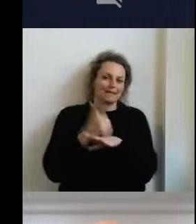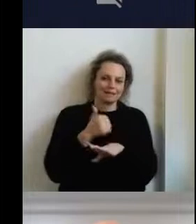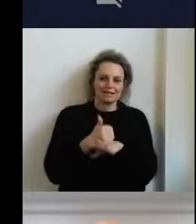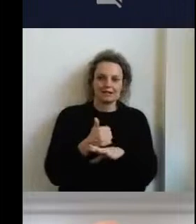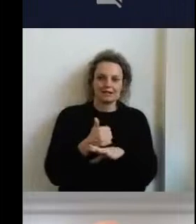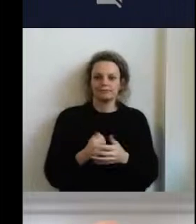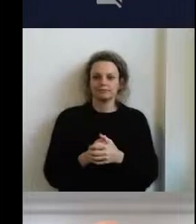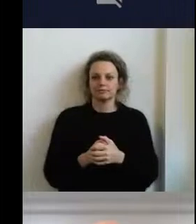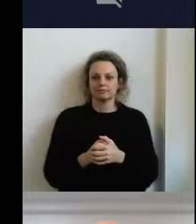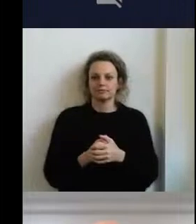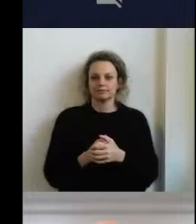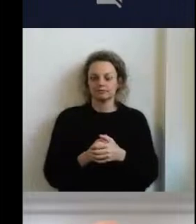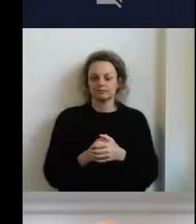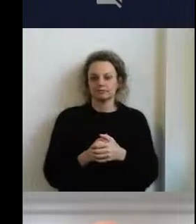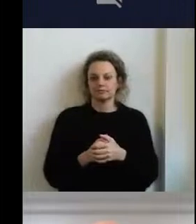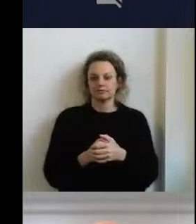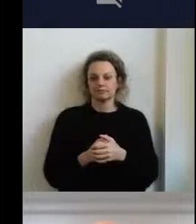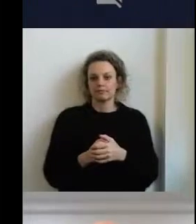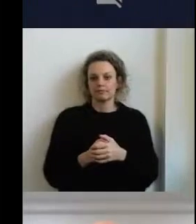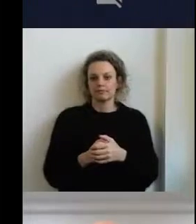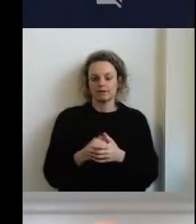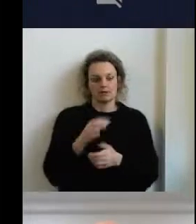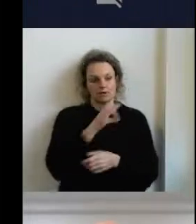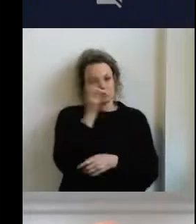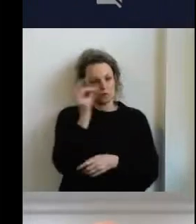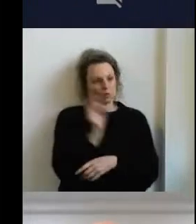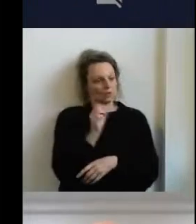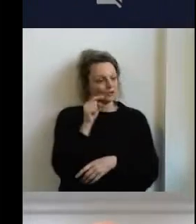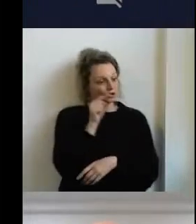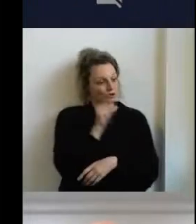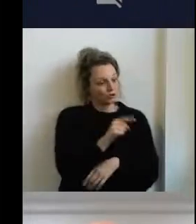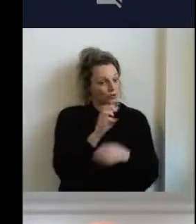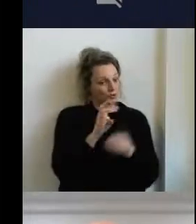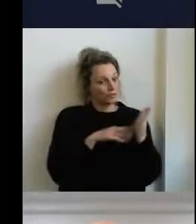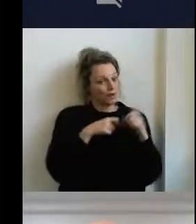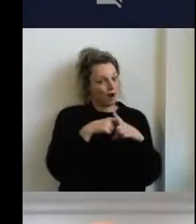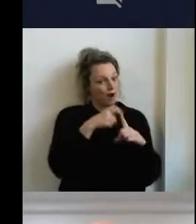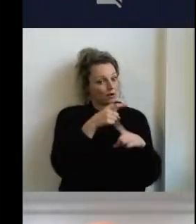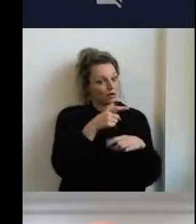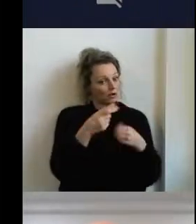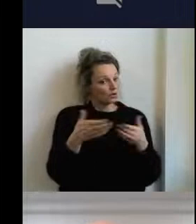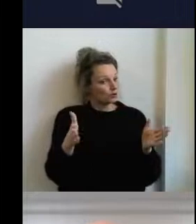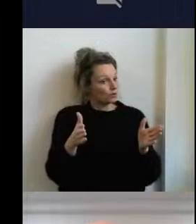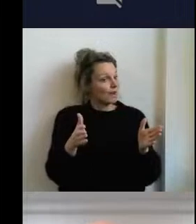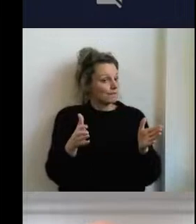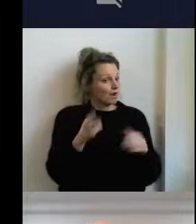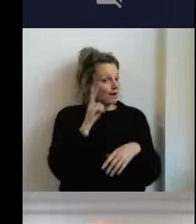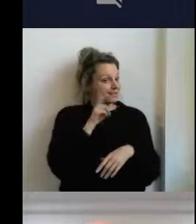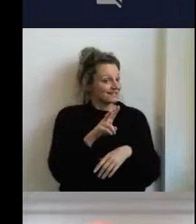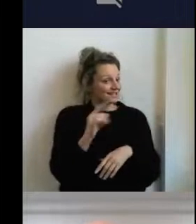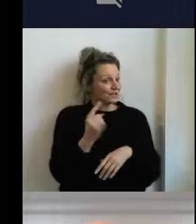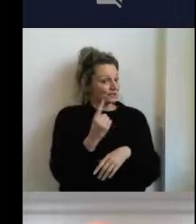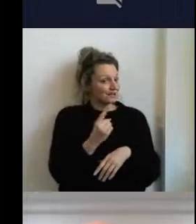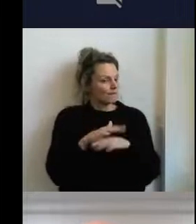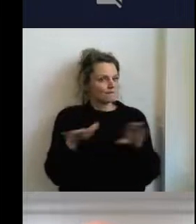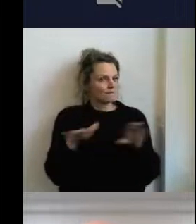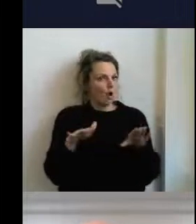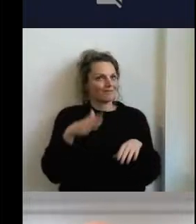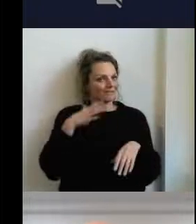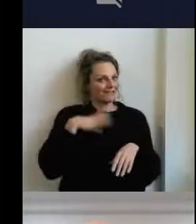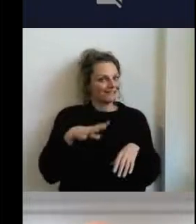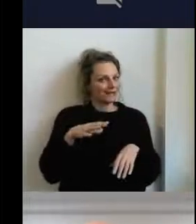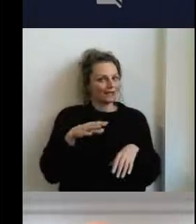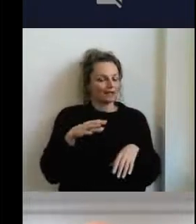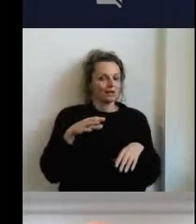you, Mark, is do you ever see yourself not needing something like Zoom Text? Do you think in the ideal world and you